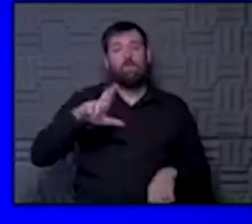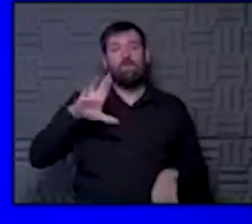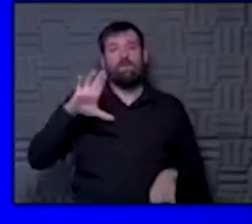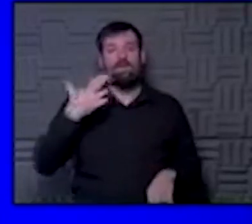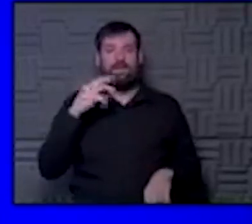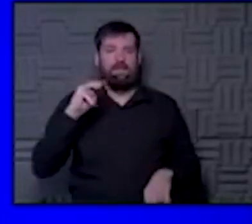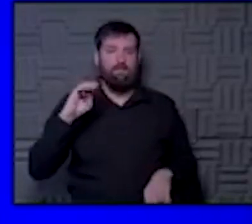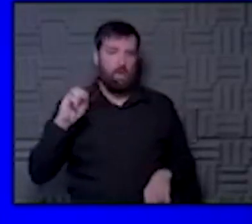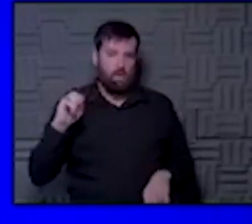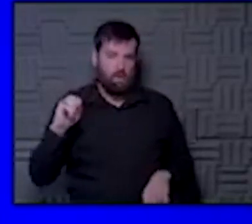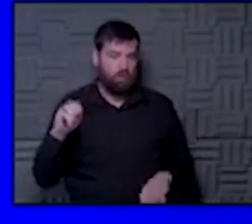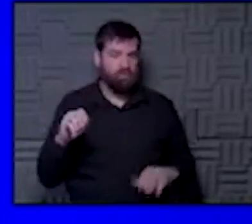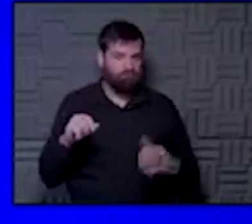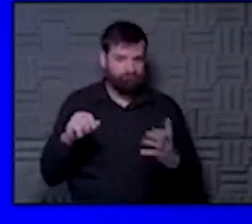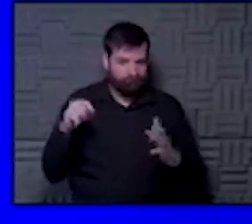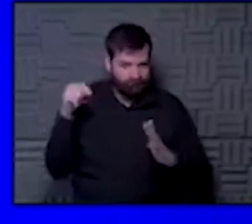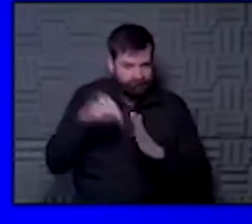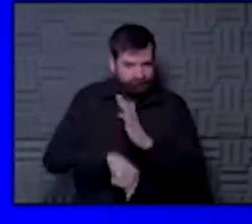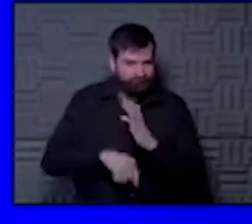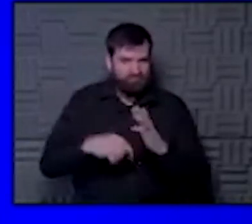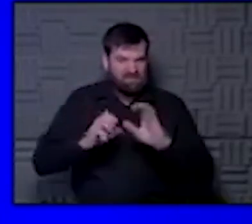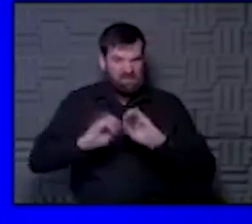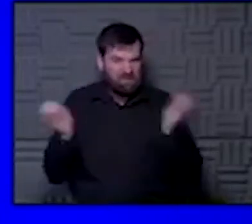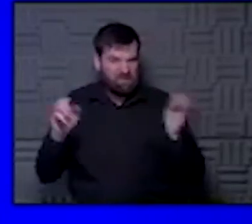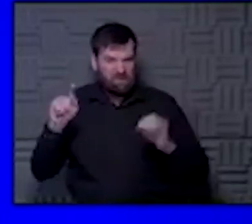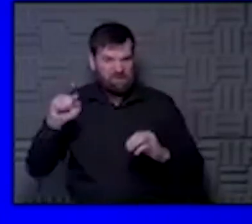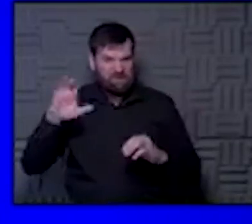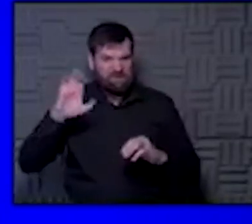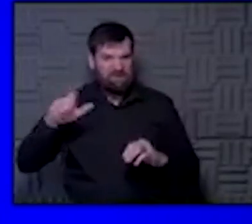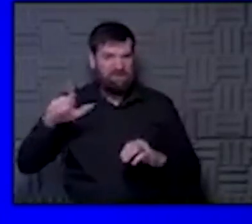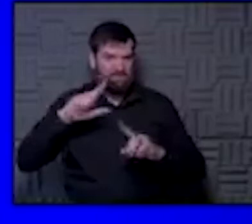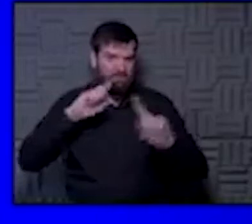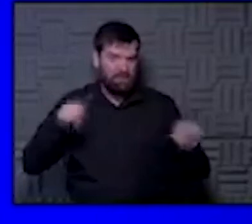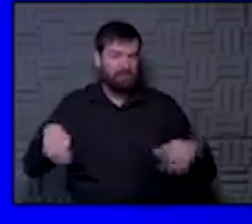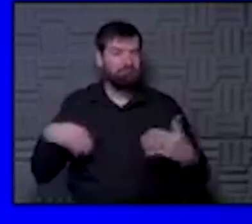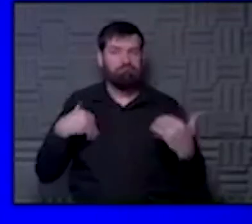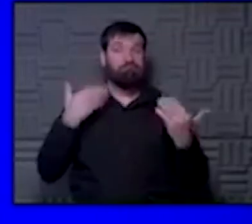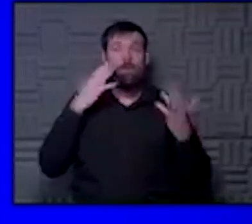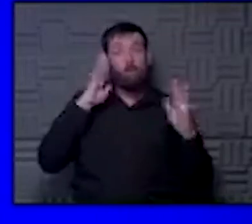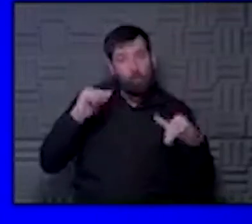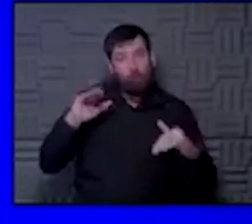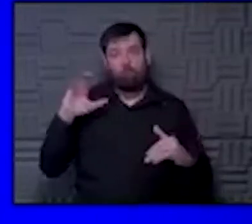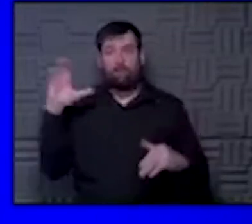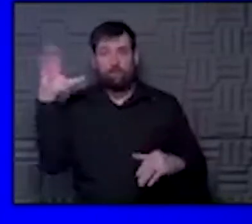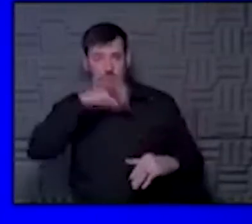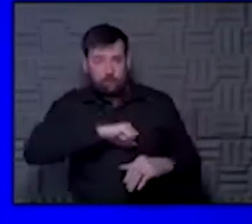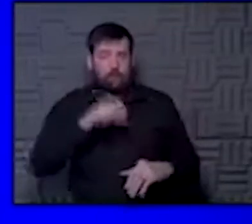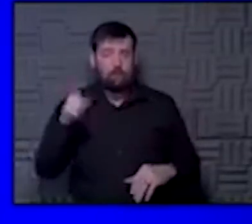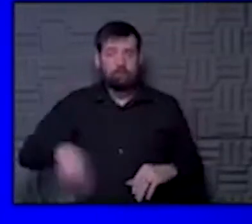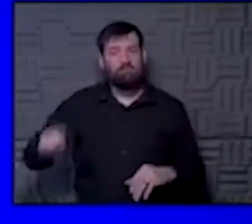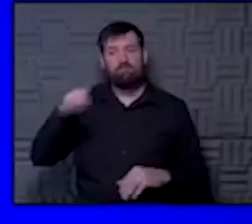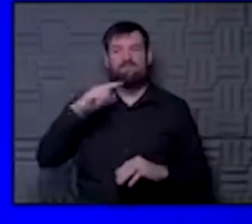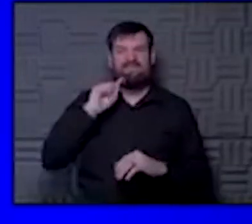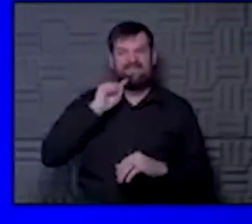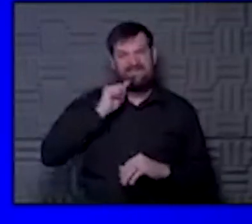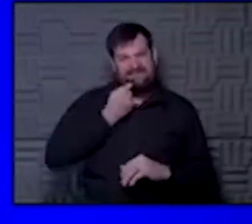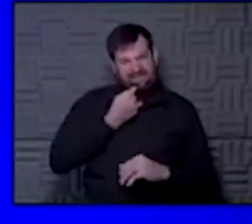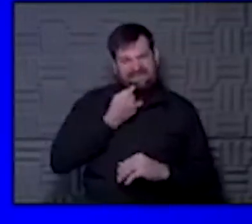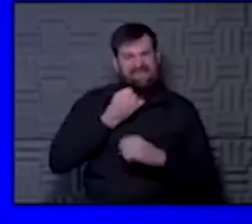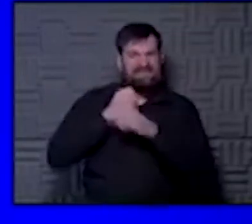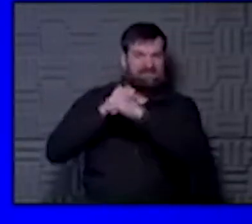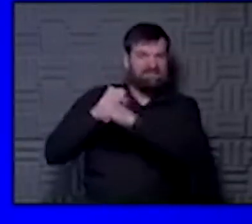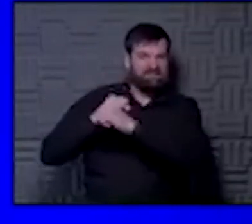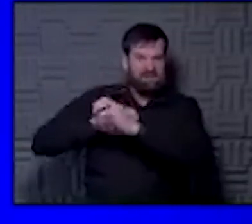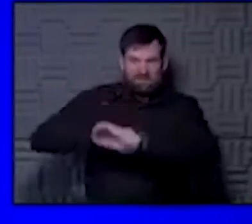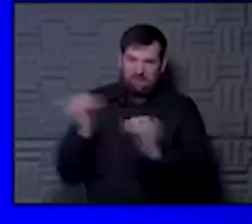know the full implications, especially if you don't have a T cell response, but we would hope and assume that those patients who are severely immunosuppressed will